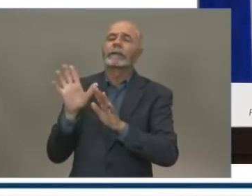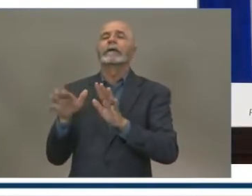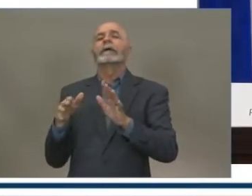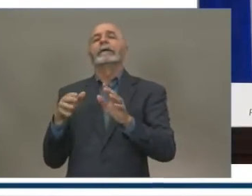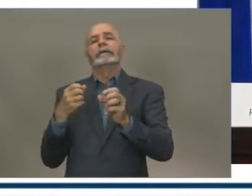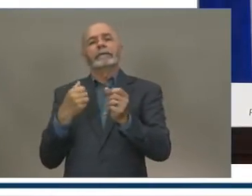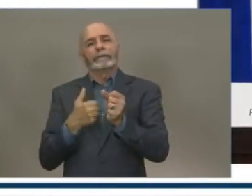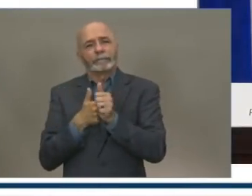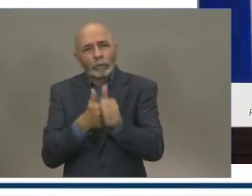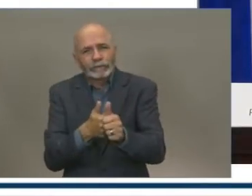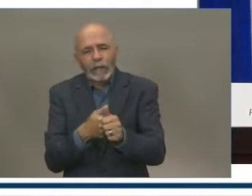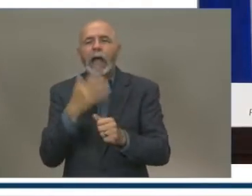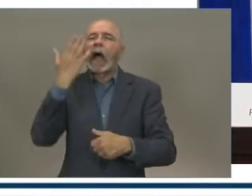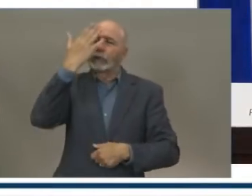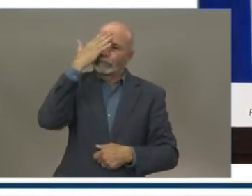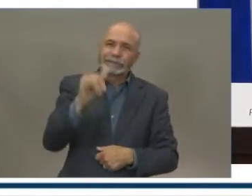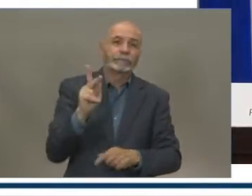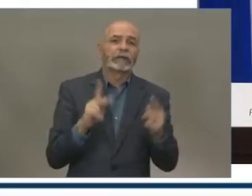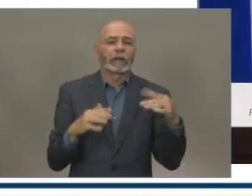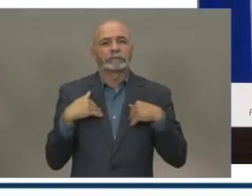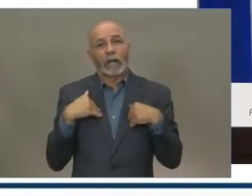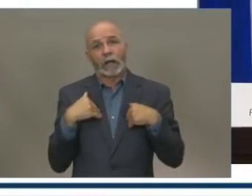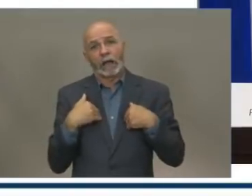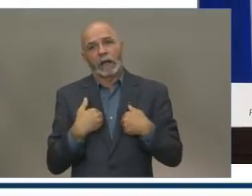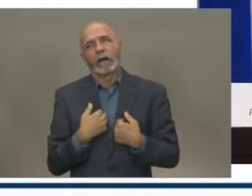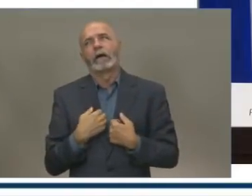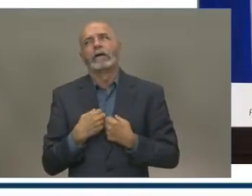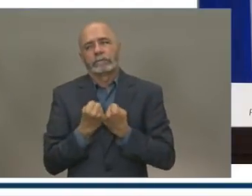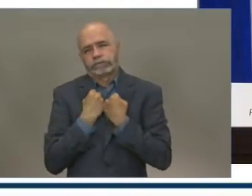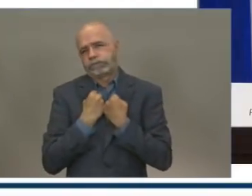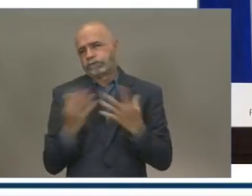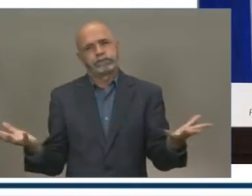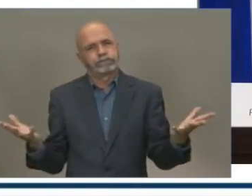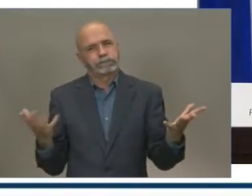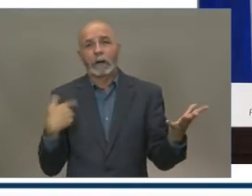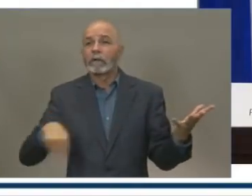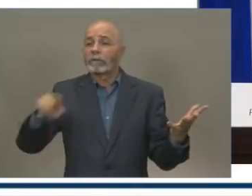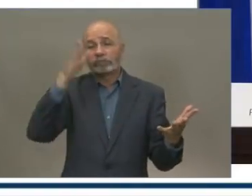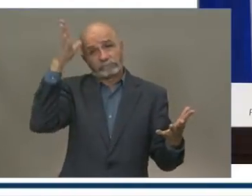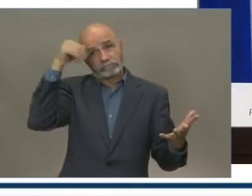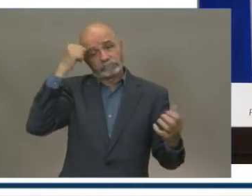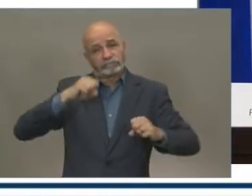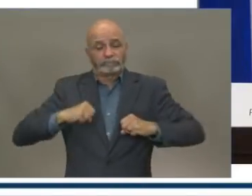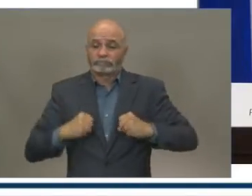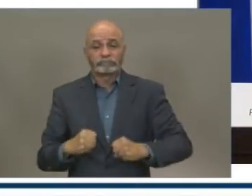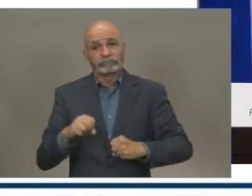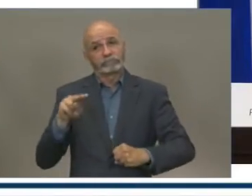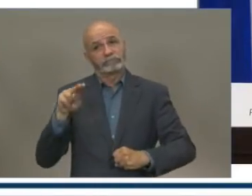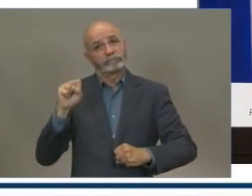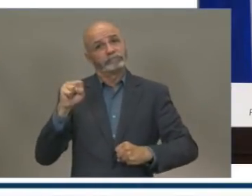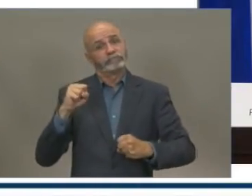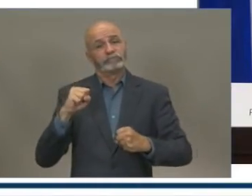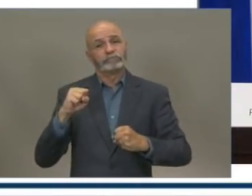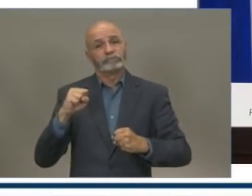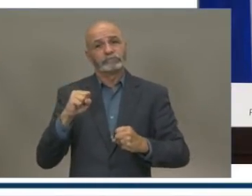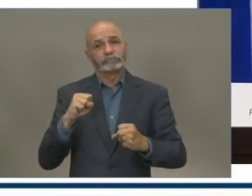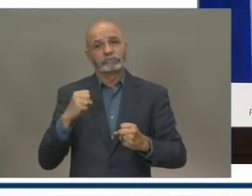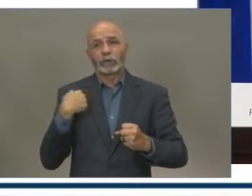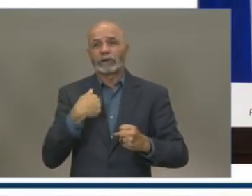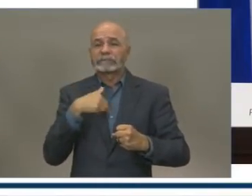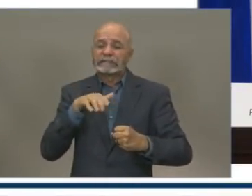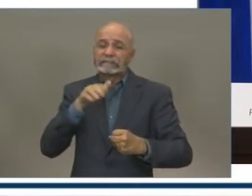for sure. But Nova Scotians are known for their resilience, for pushing forward in the face of adversity, and we're